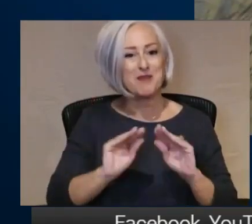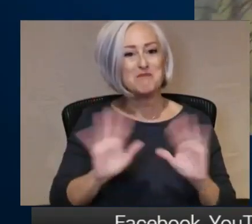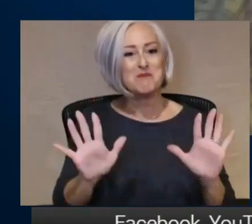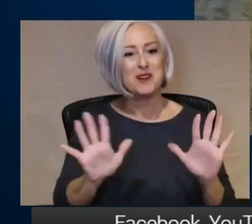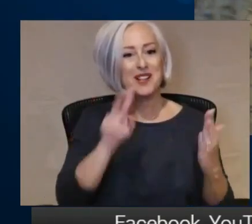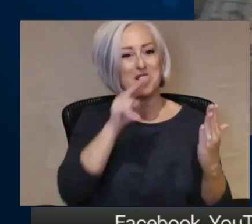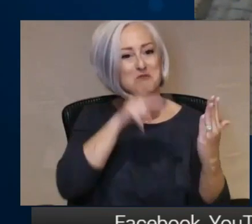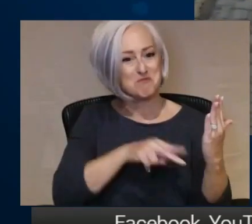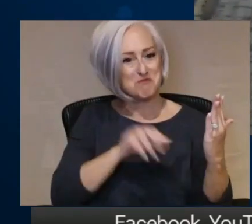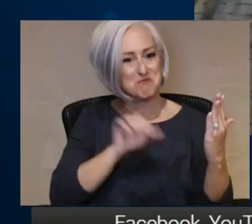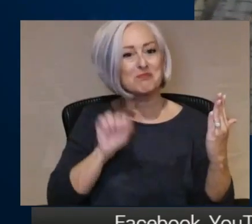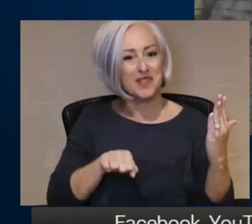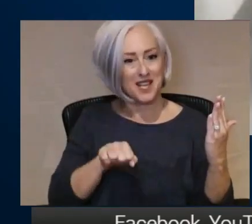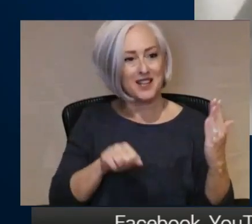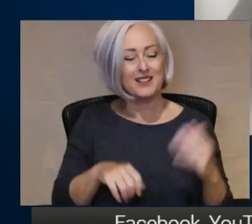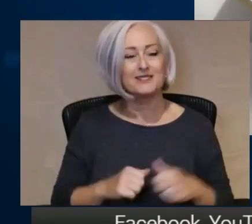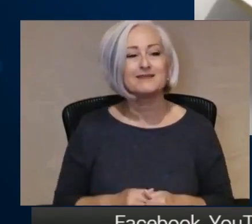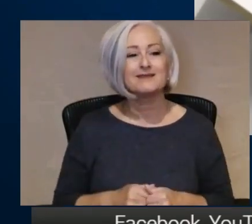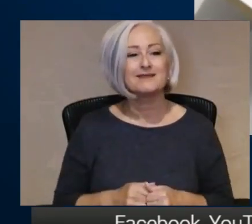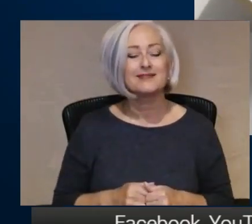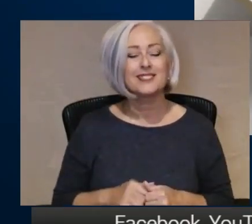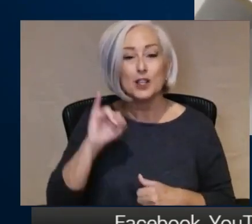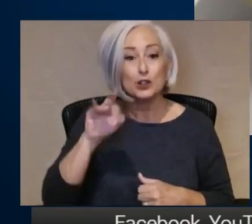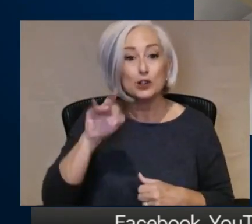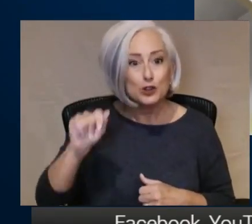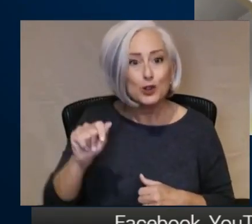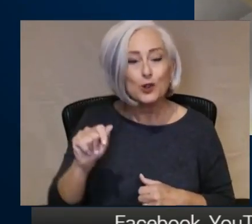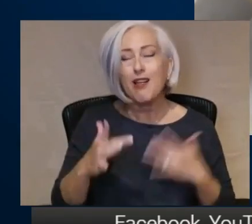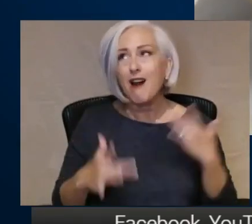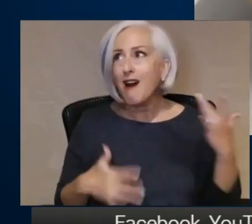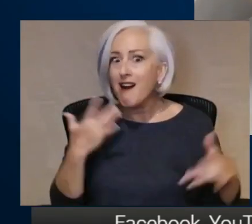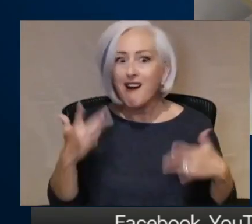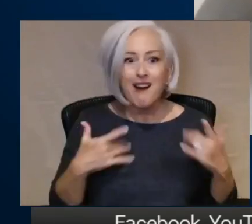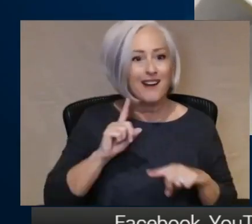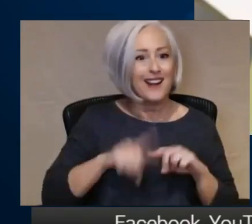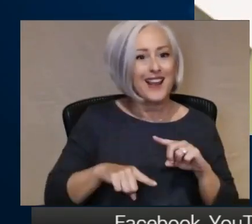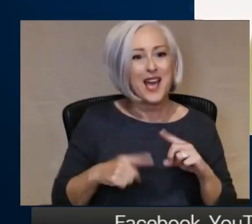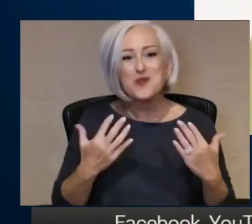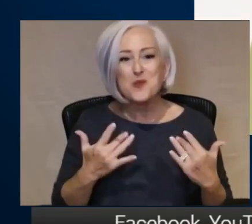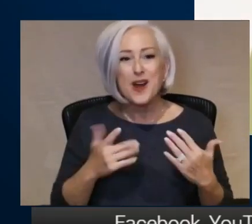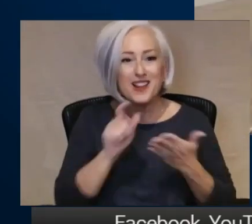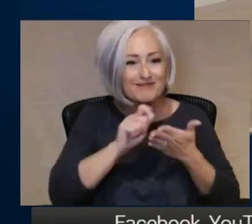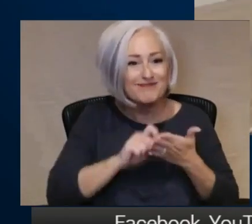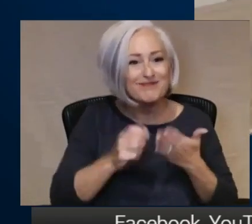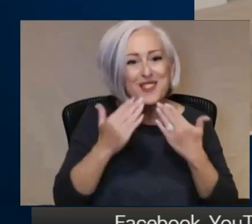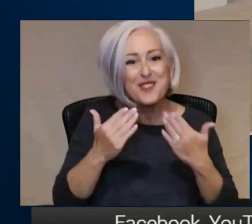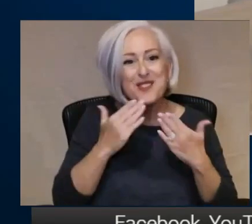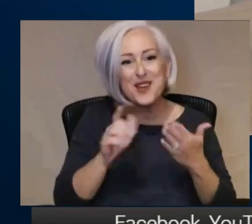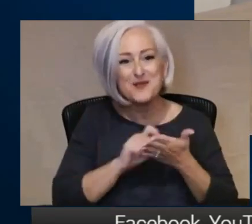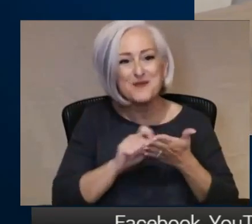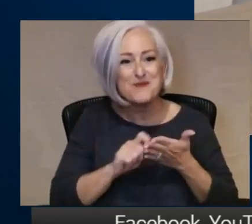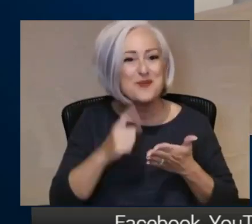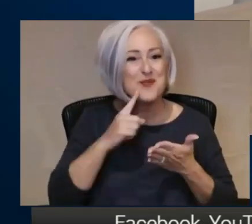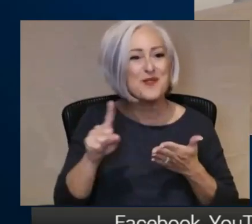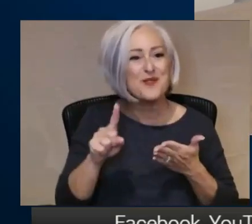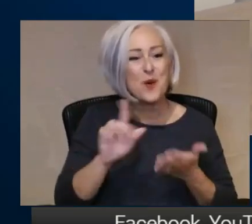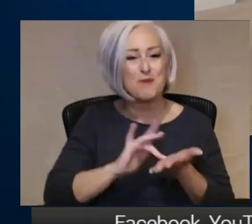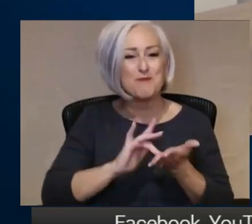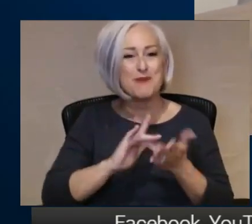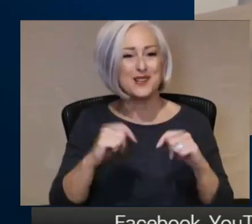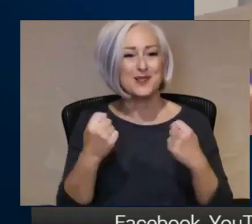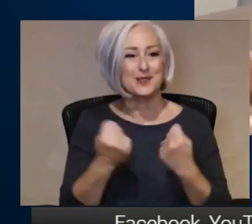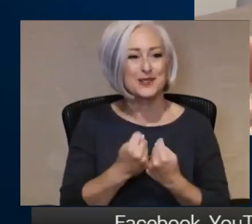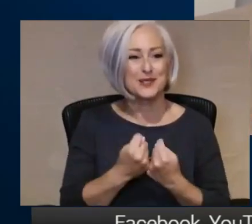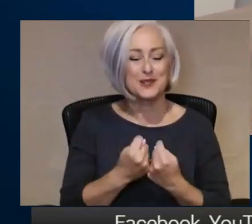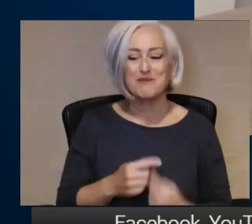Judith was so excited, she couldn't wait to write thank you notes to her medical team. It feels just like it did before, but